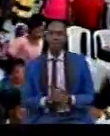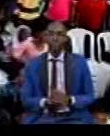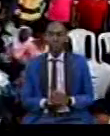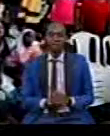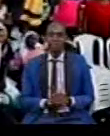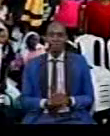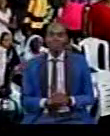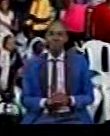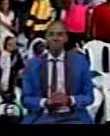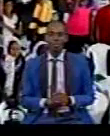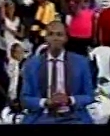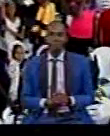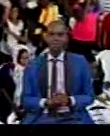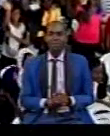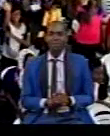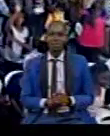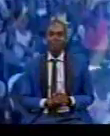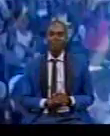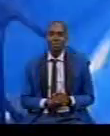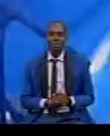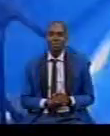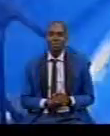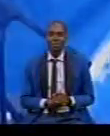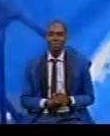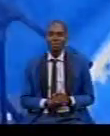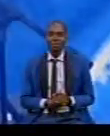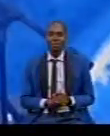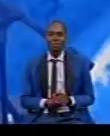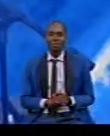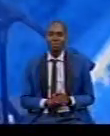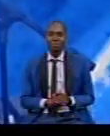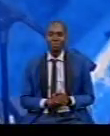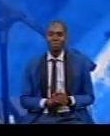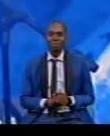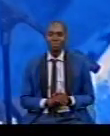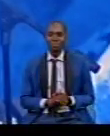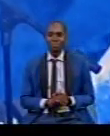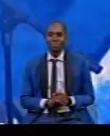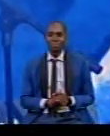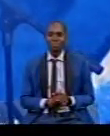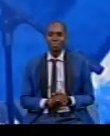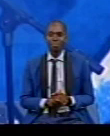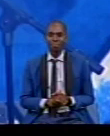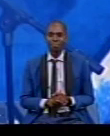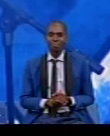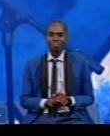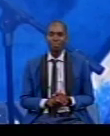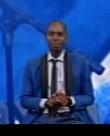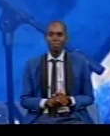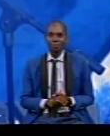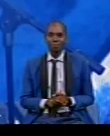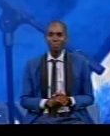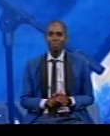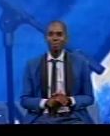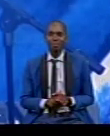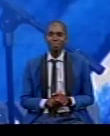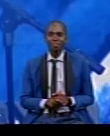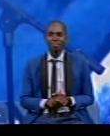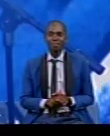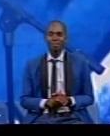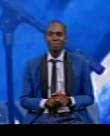in Jesus' name. That swelling, come out in Jesus'